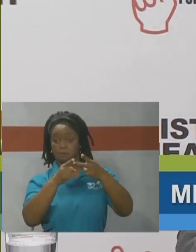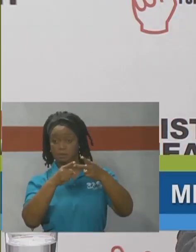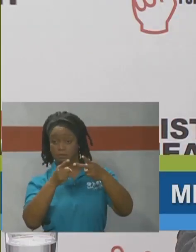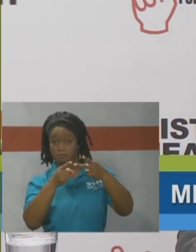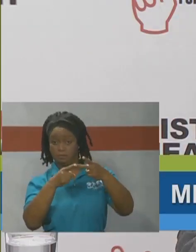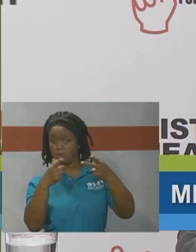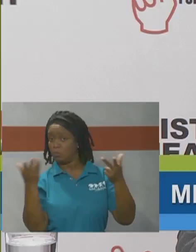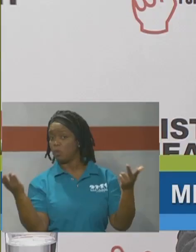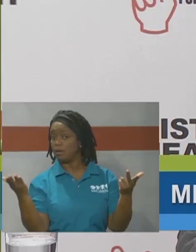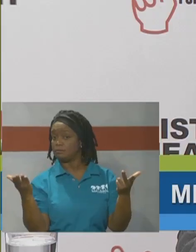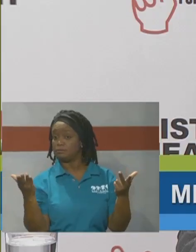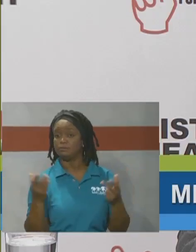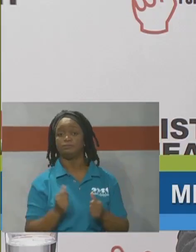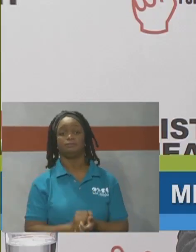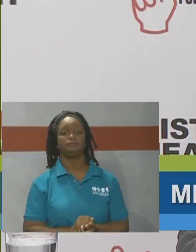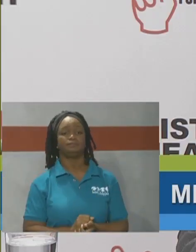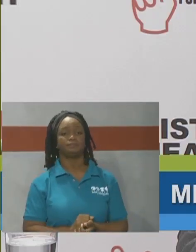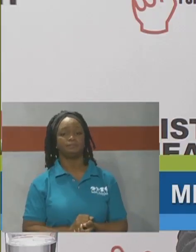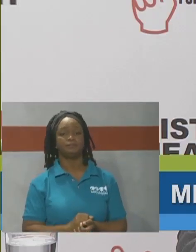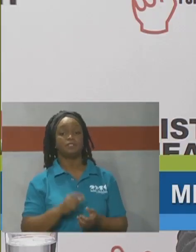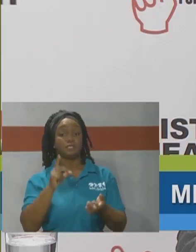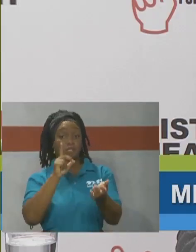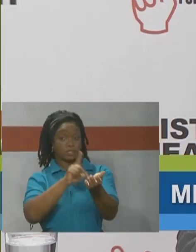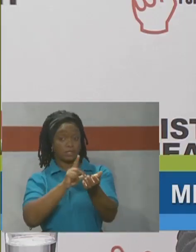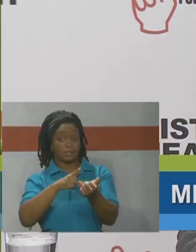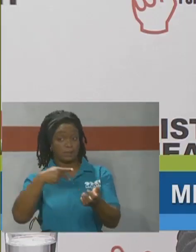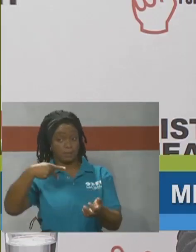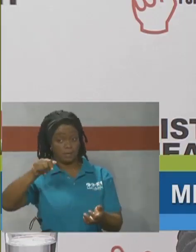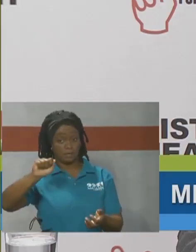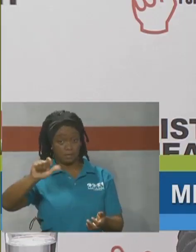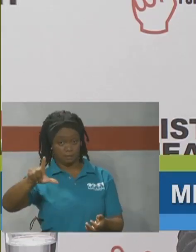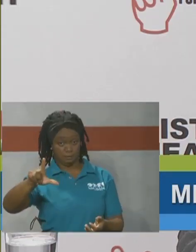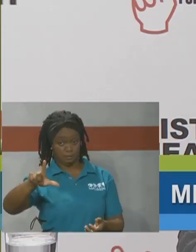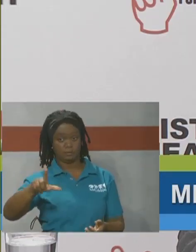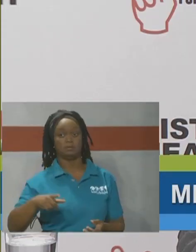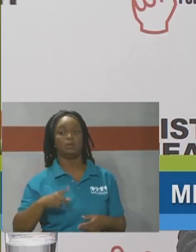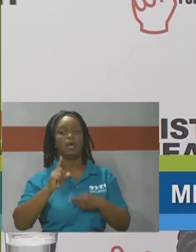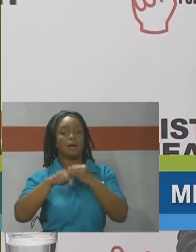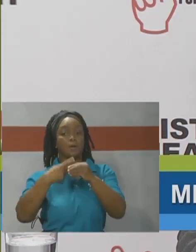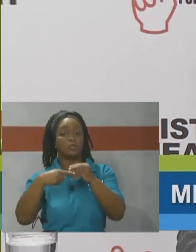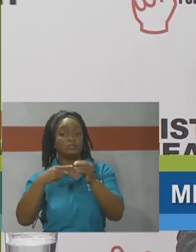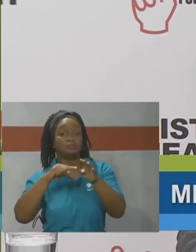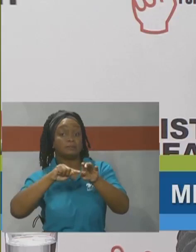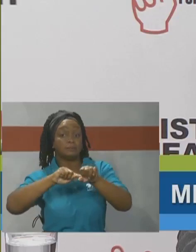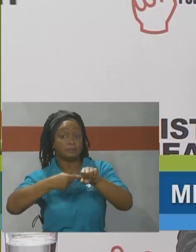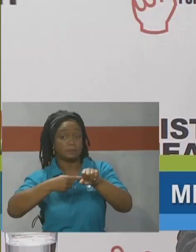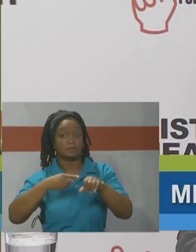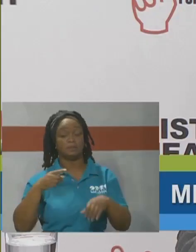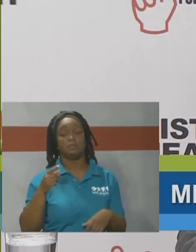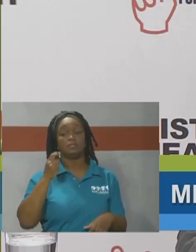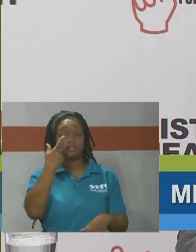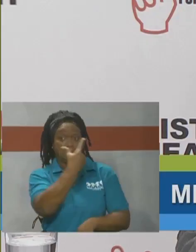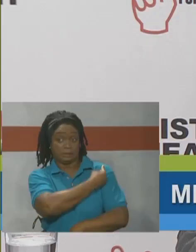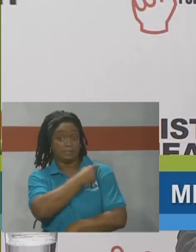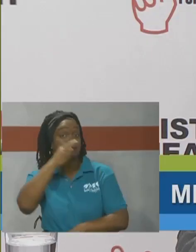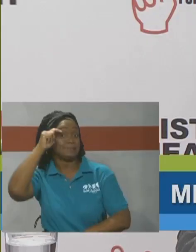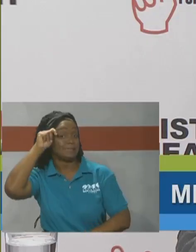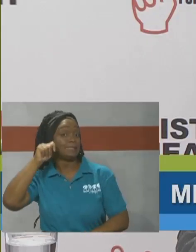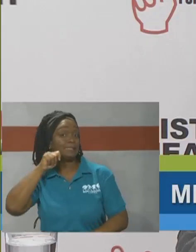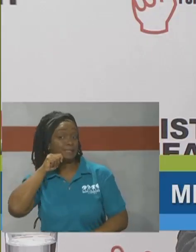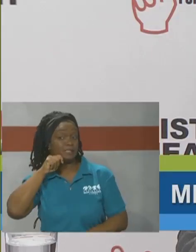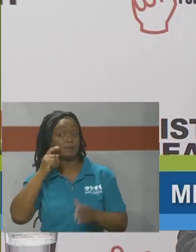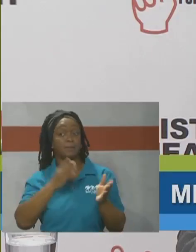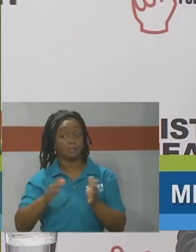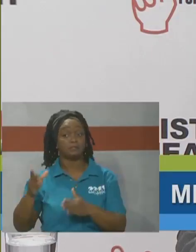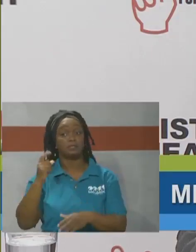gentlemen, is the fact that Dr. Paul said that since we started vaccinating that adolescent group 12 to 18 in